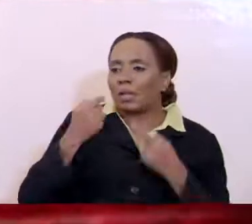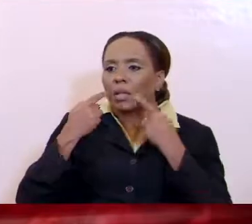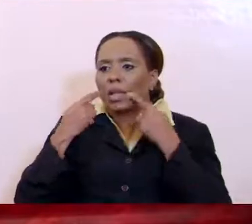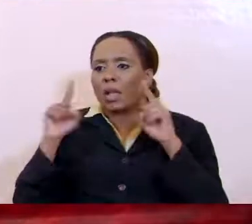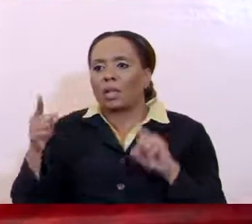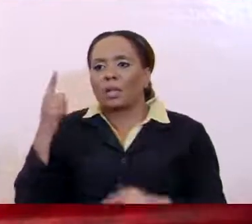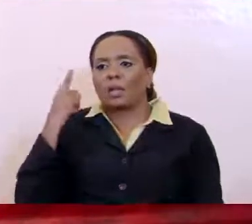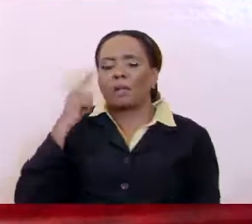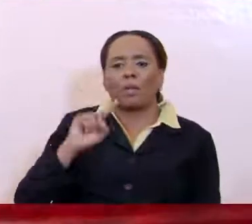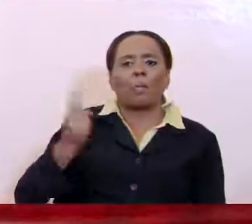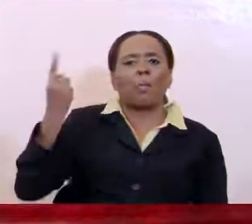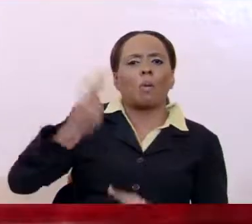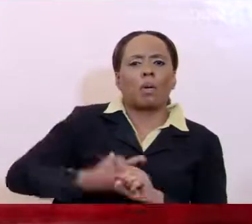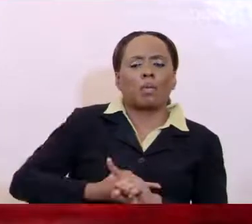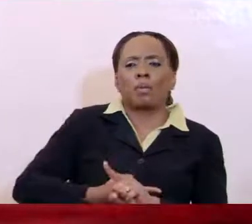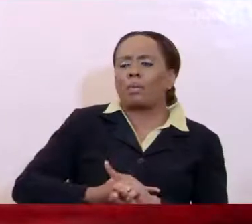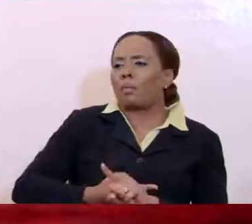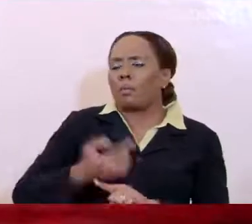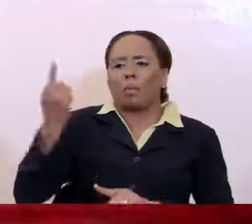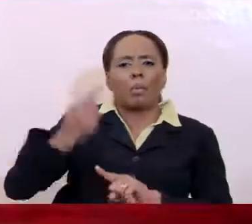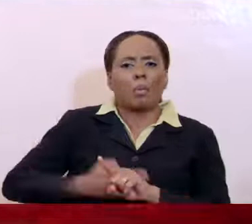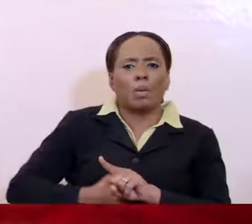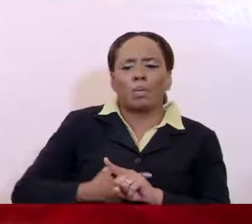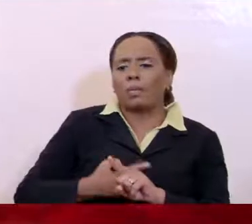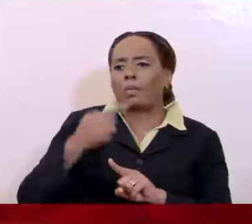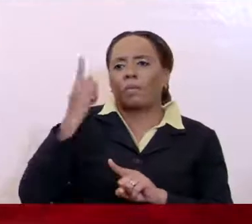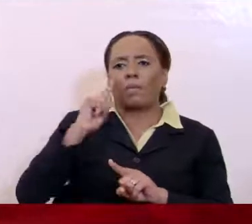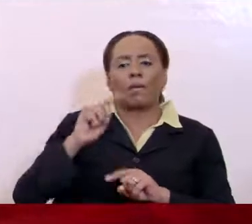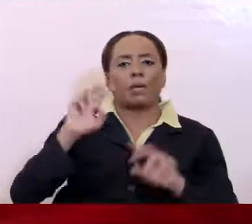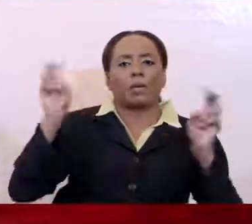Did it achieve its desired objective?